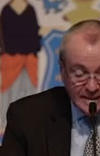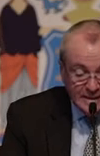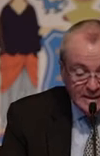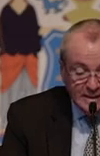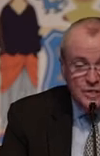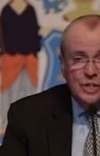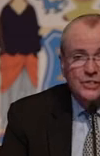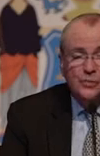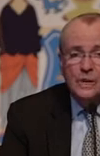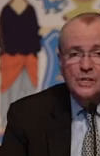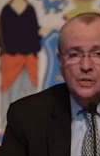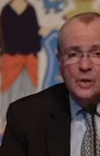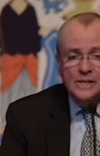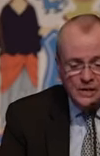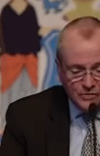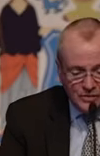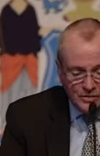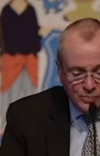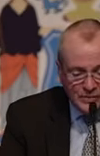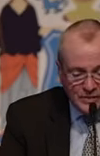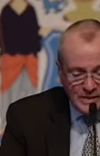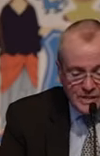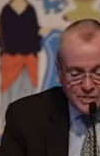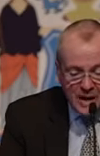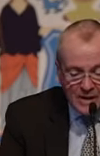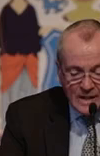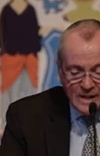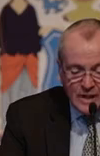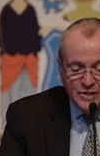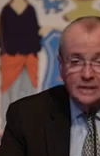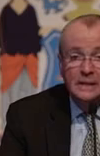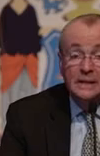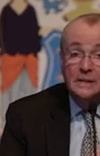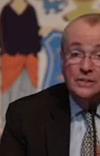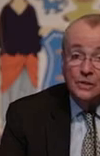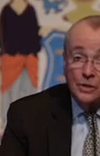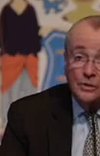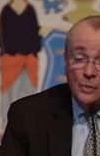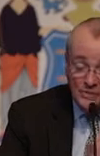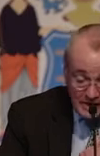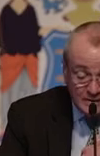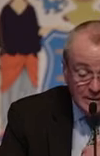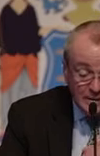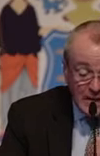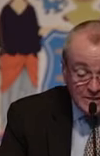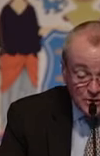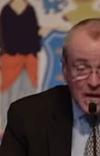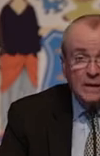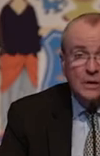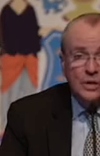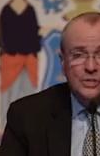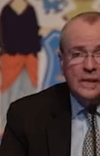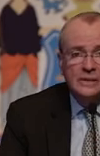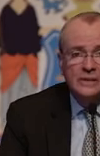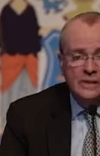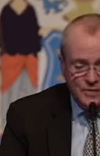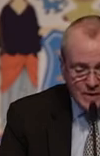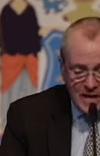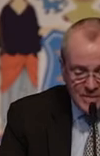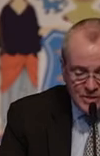Kennedy. In just 3 short years as president, he inspired a nation to look within and to channel our